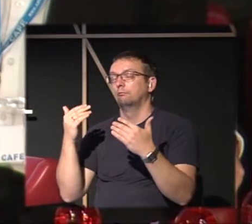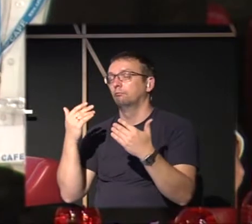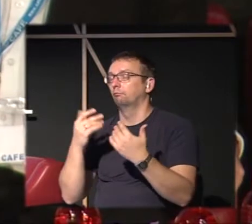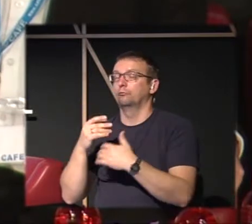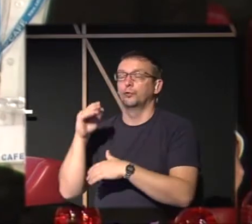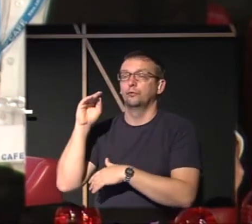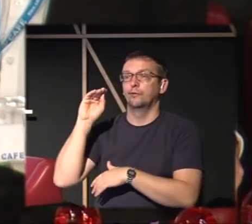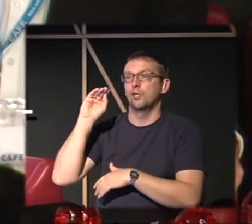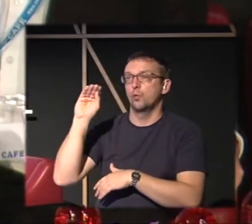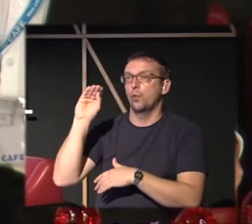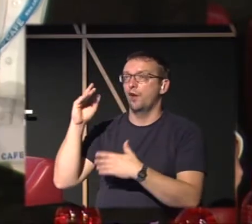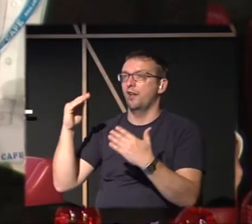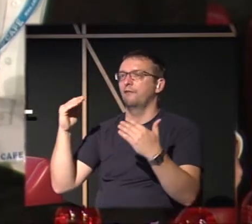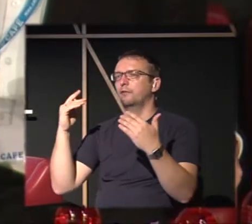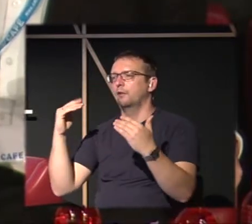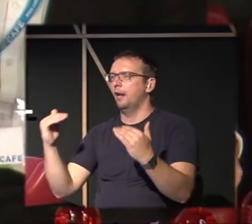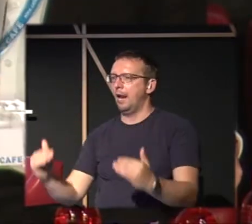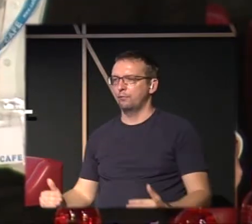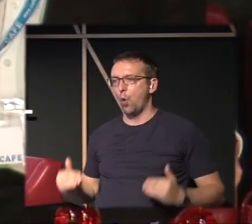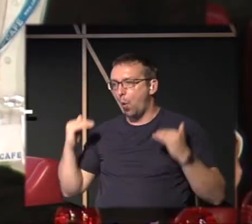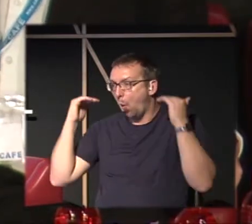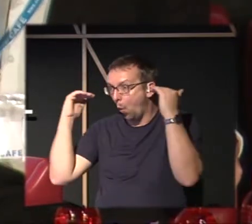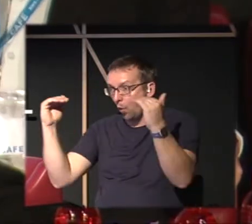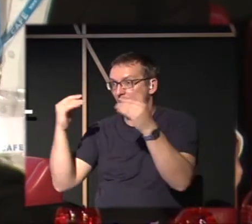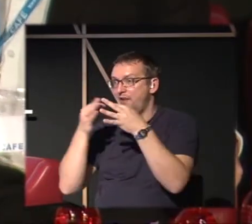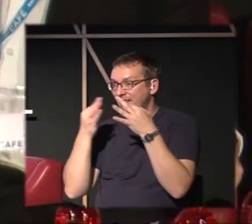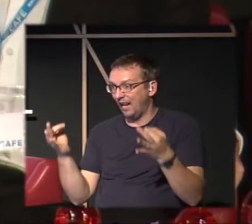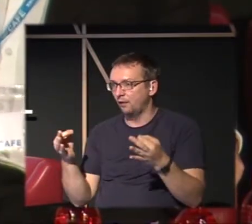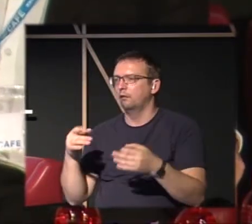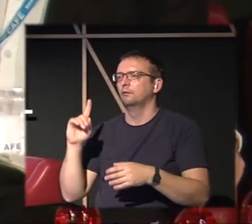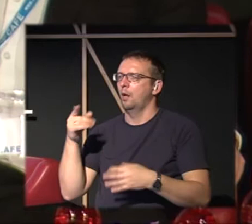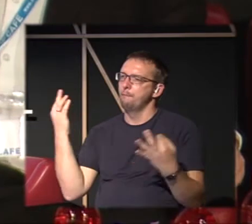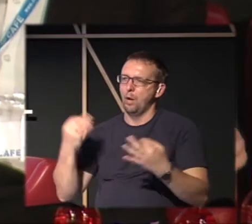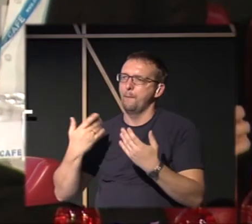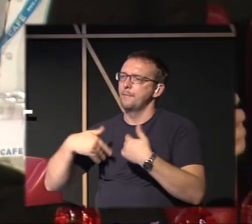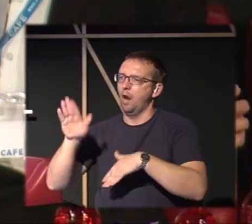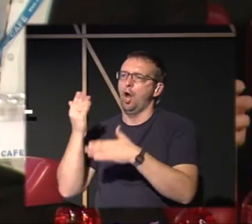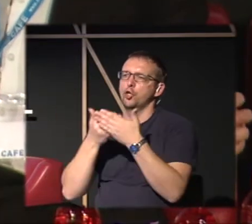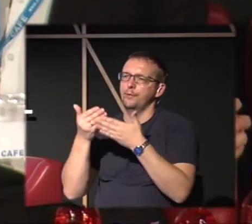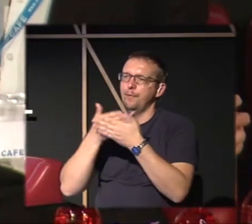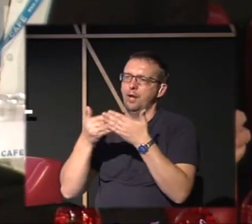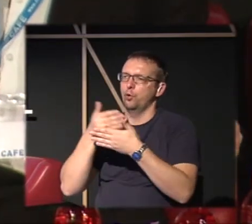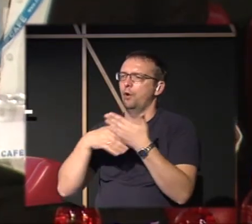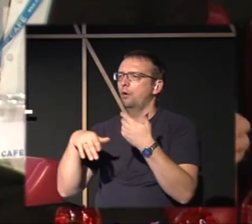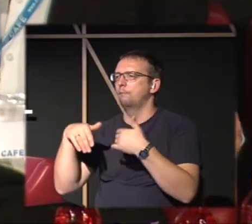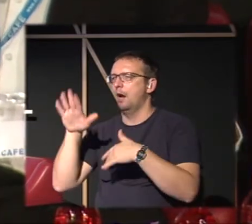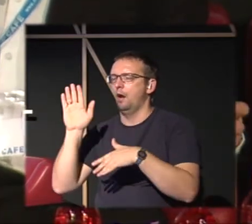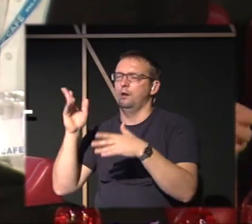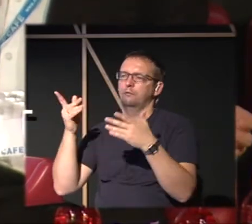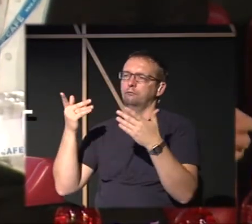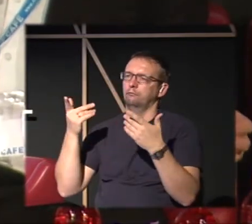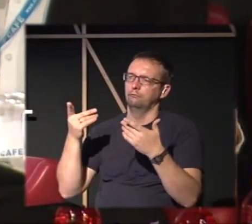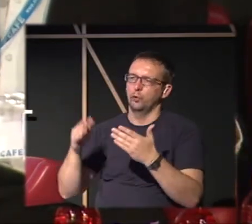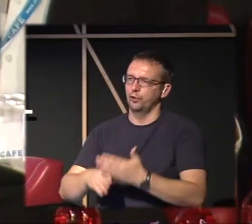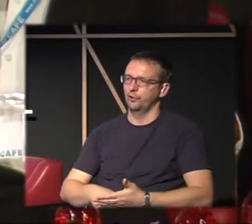and receive all the necessary information. Brilliant, thank you very much. And just finally, Elena, it's often said there's a